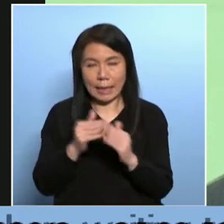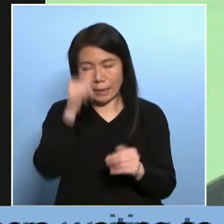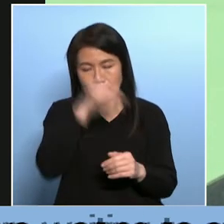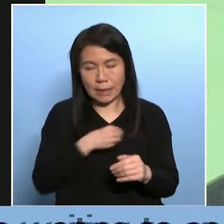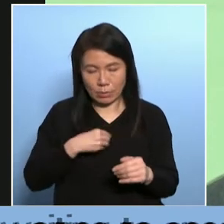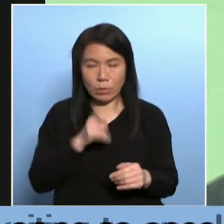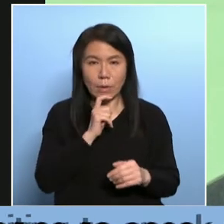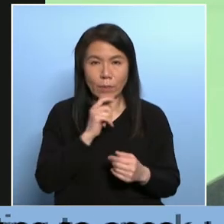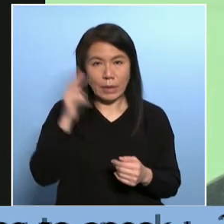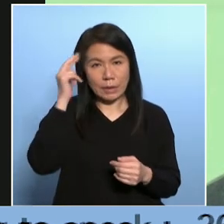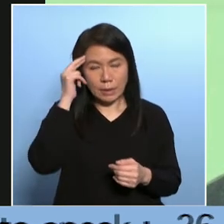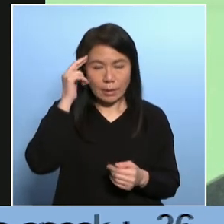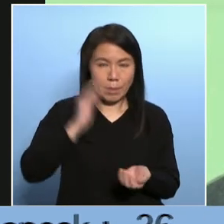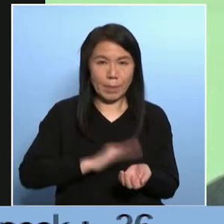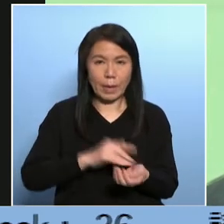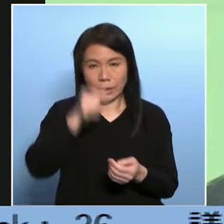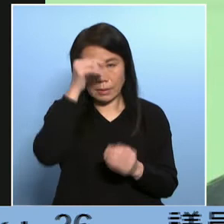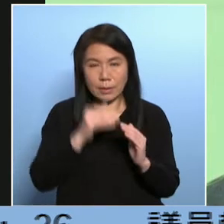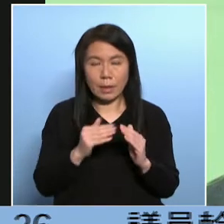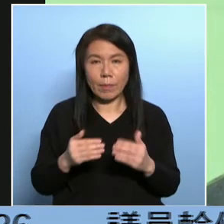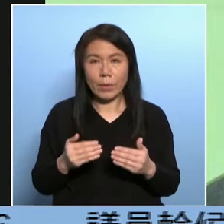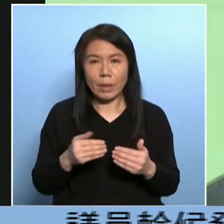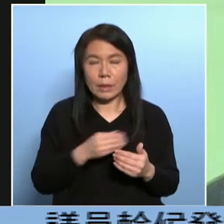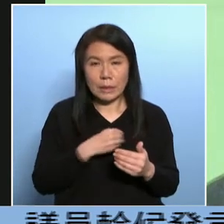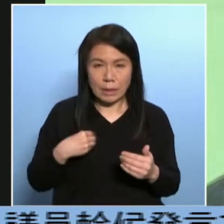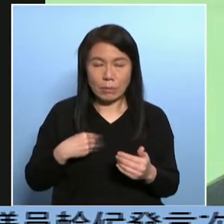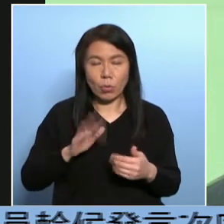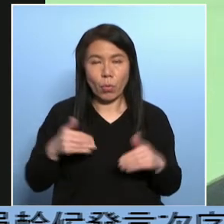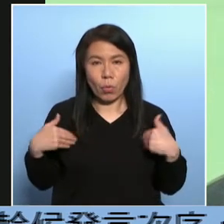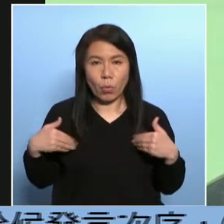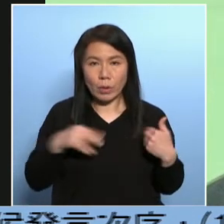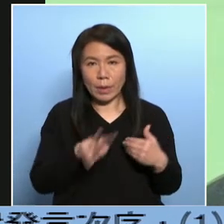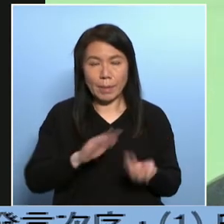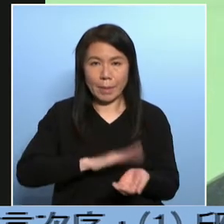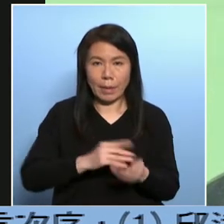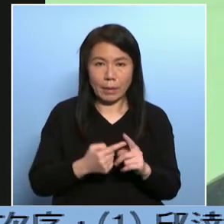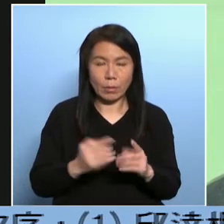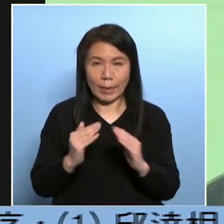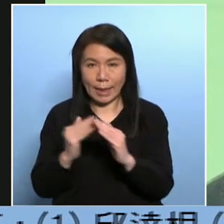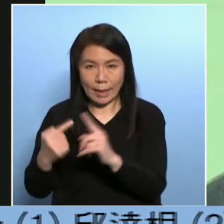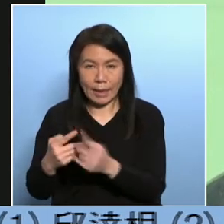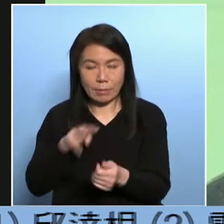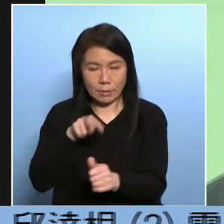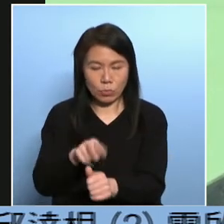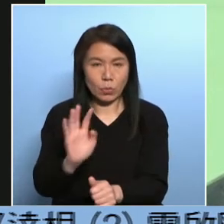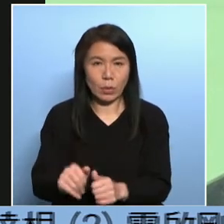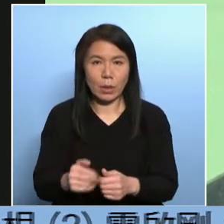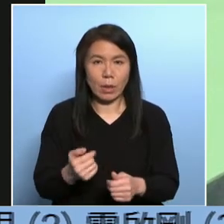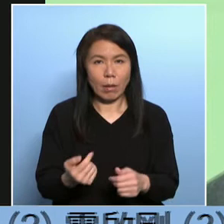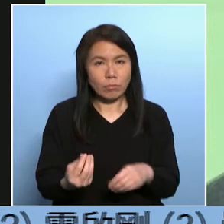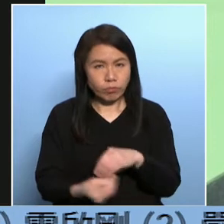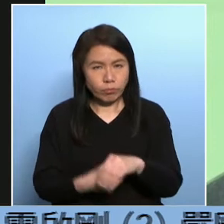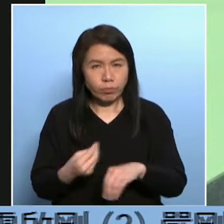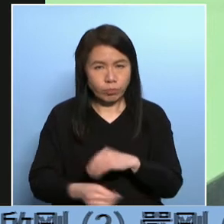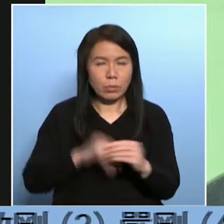including private doctors, and even psychiatrists would be more than happy to deal with the